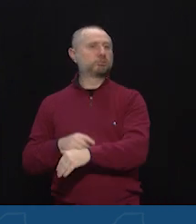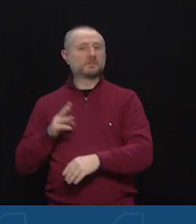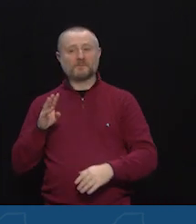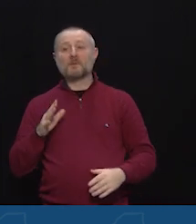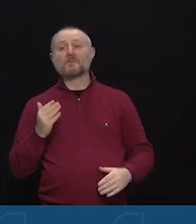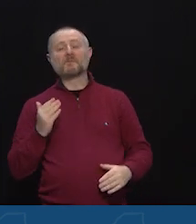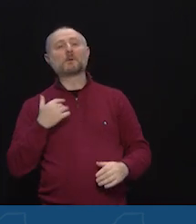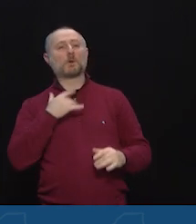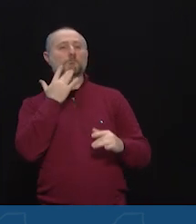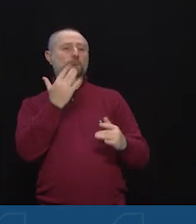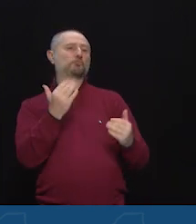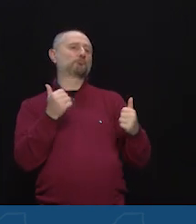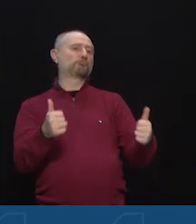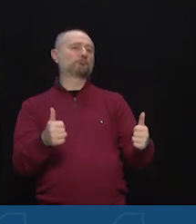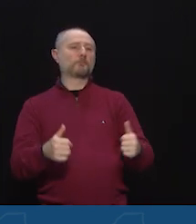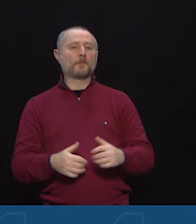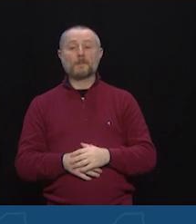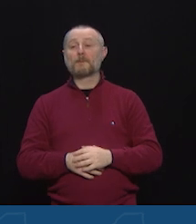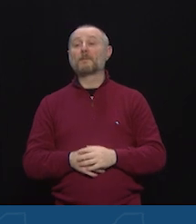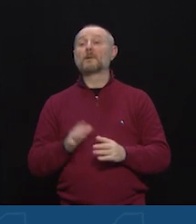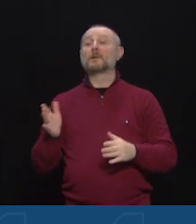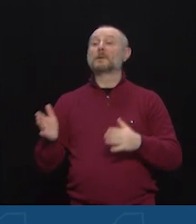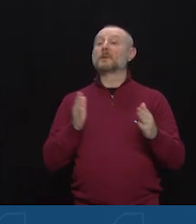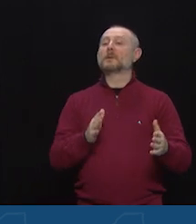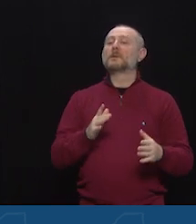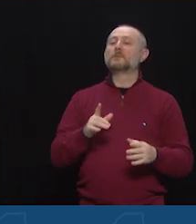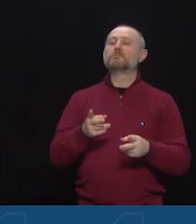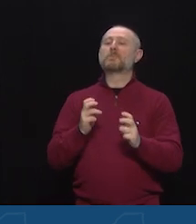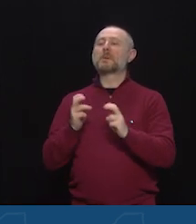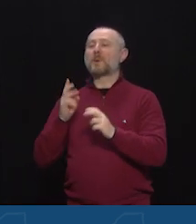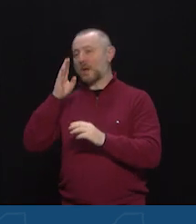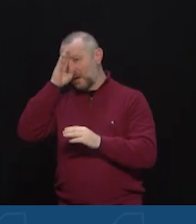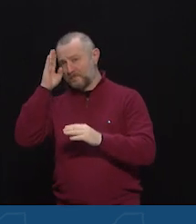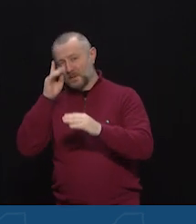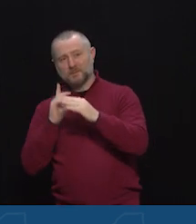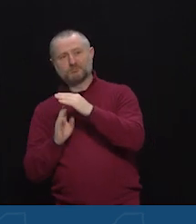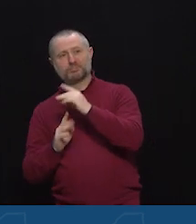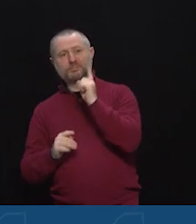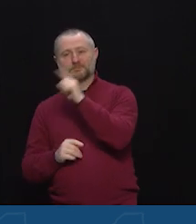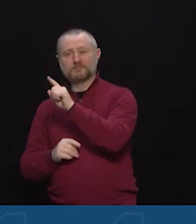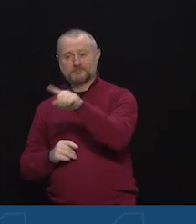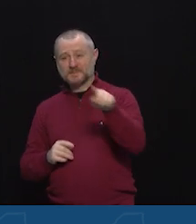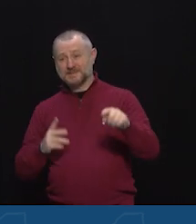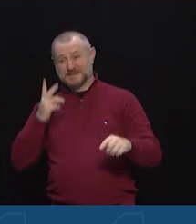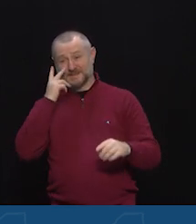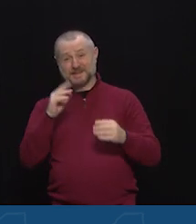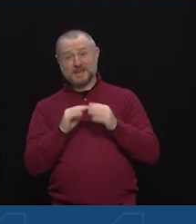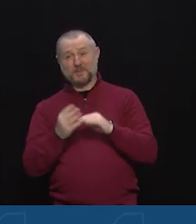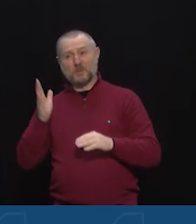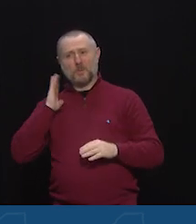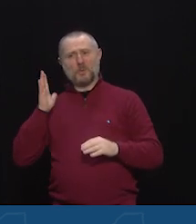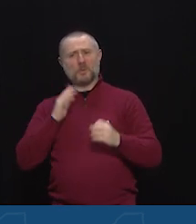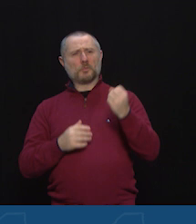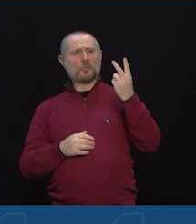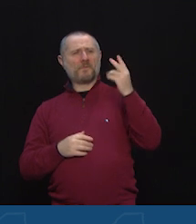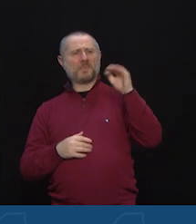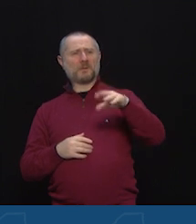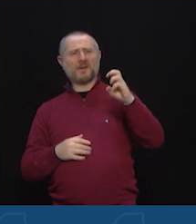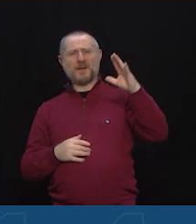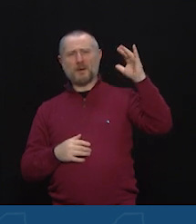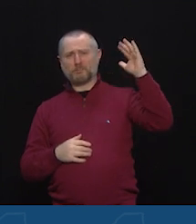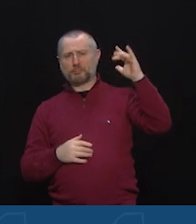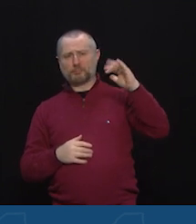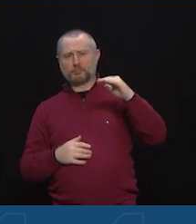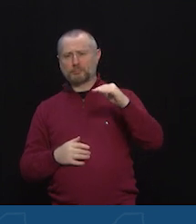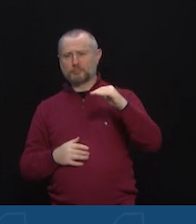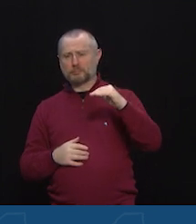rate. We've always watched our hospitalizations, and luckily those are dropping from our high of 12,600 people hospitalized at the same time,